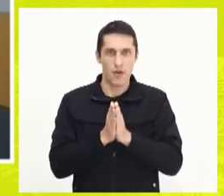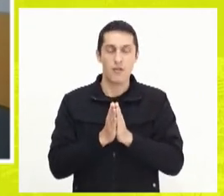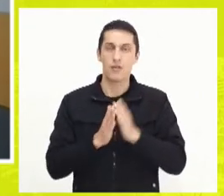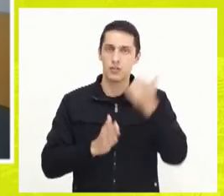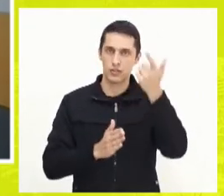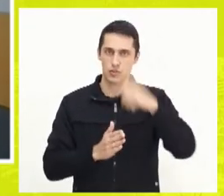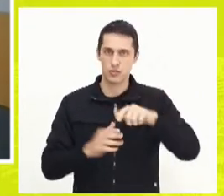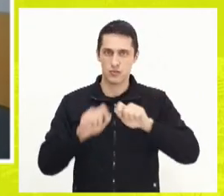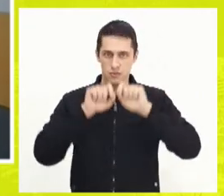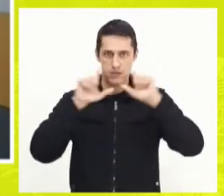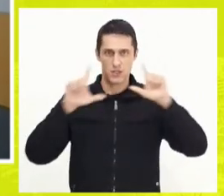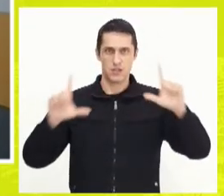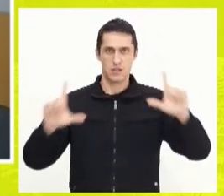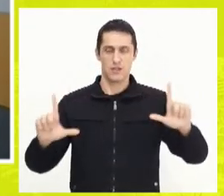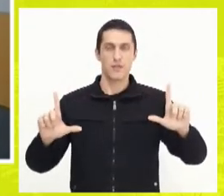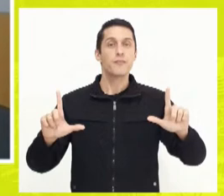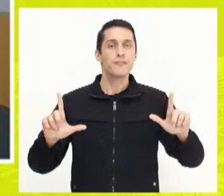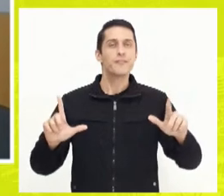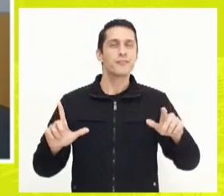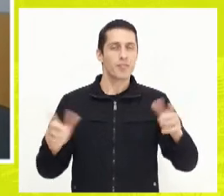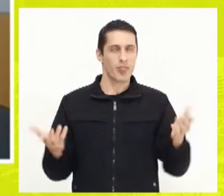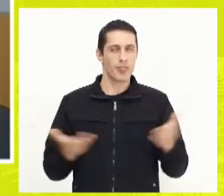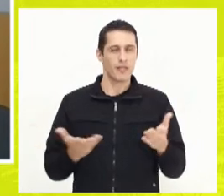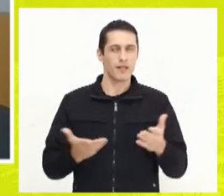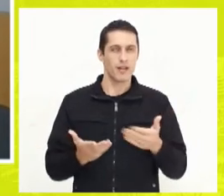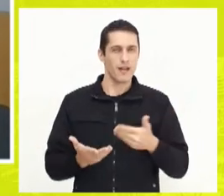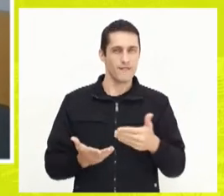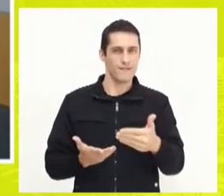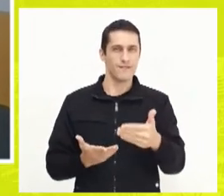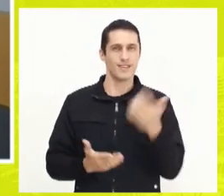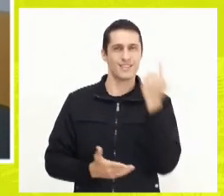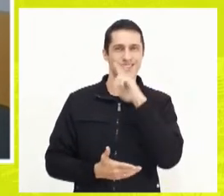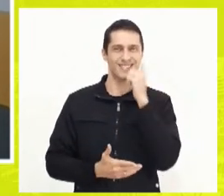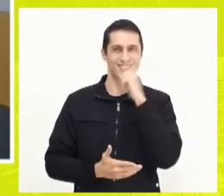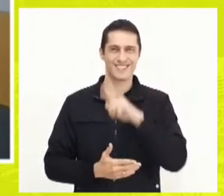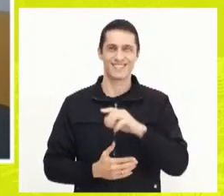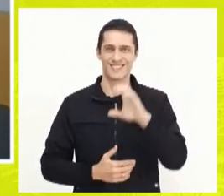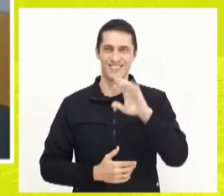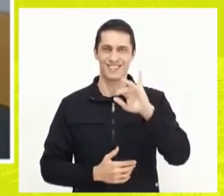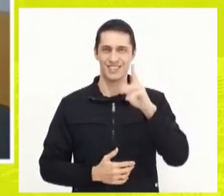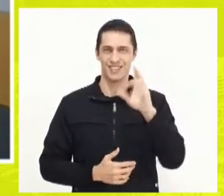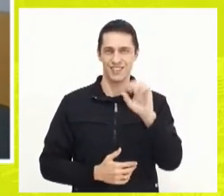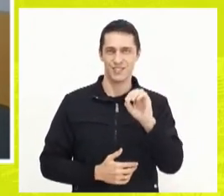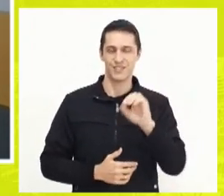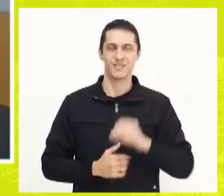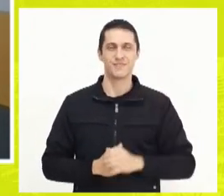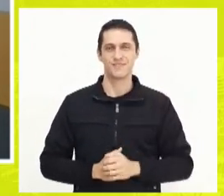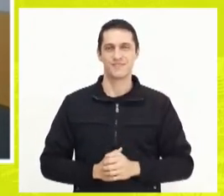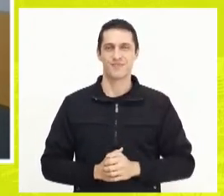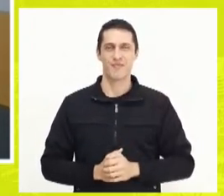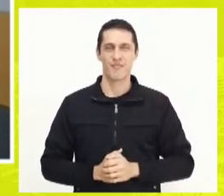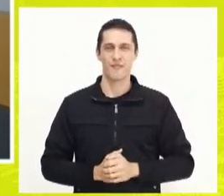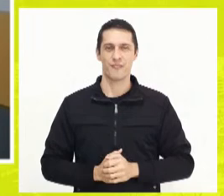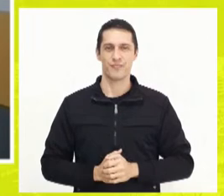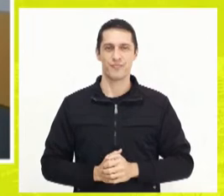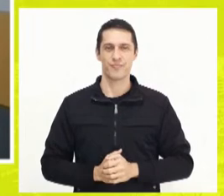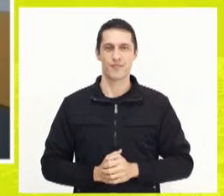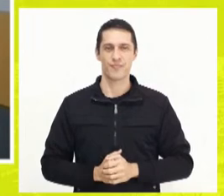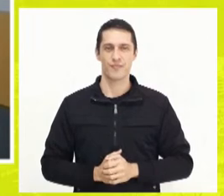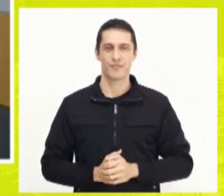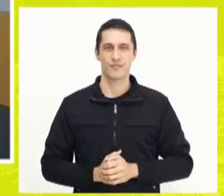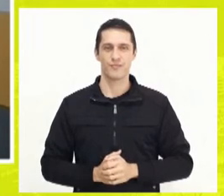gonna ask you to reconnect and i believe this is going to work now shiko with you now